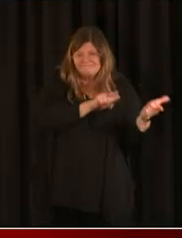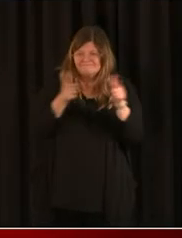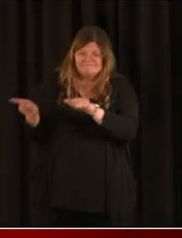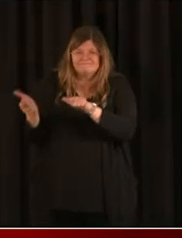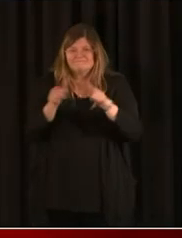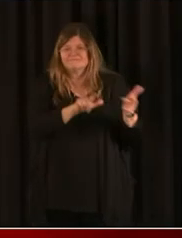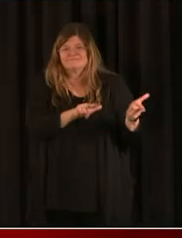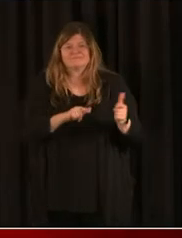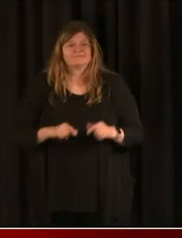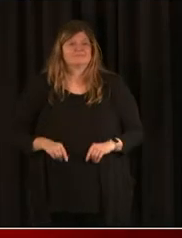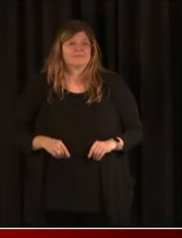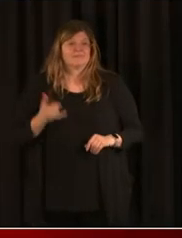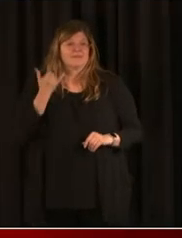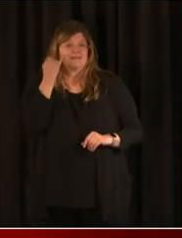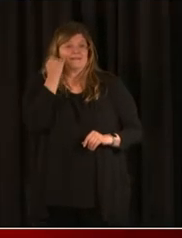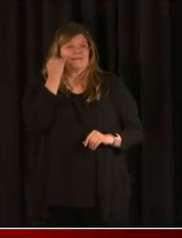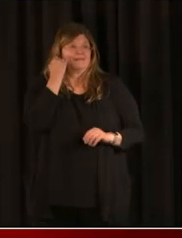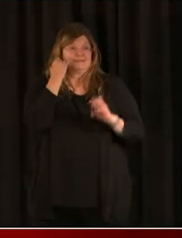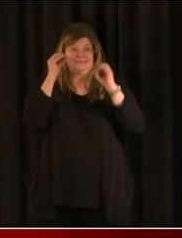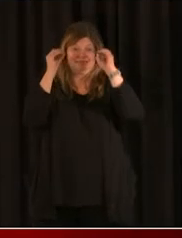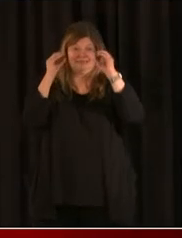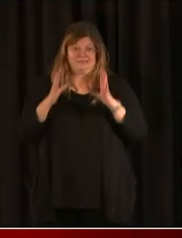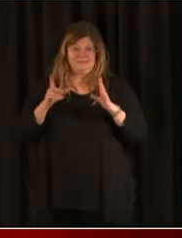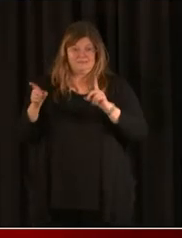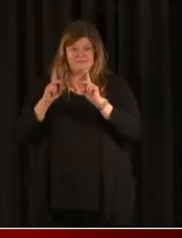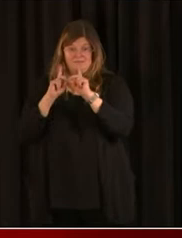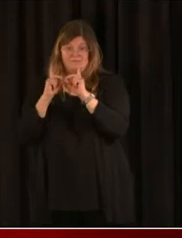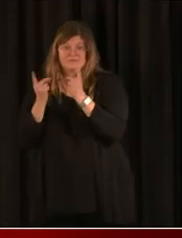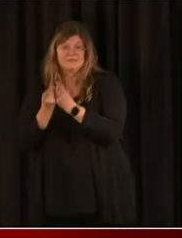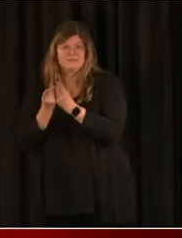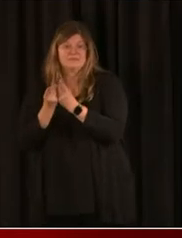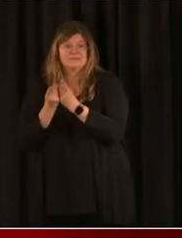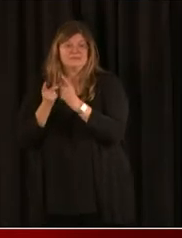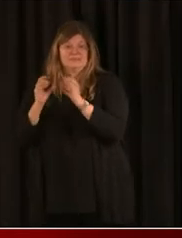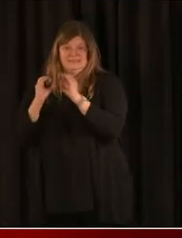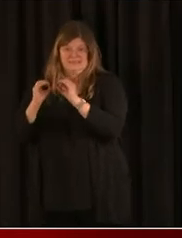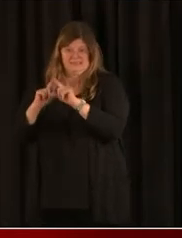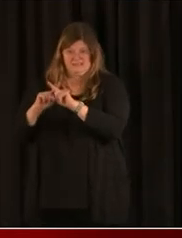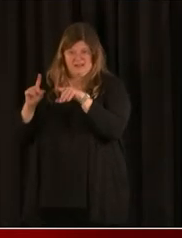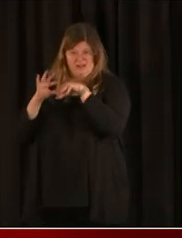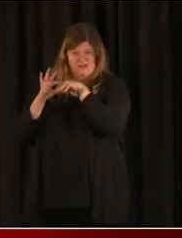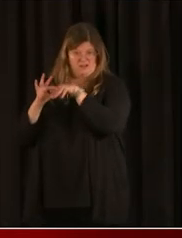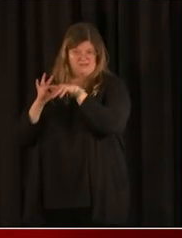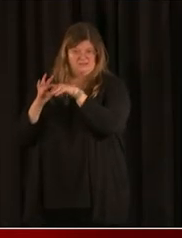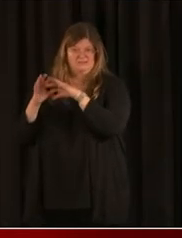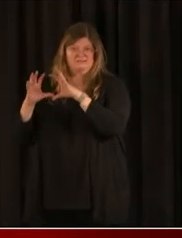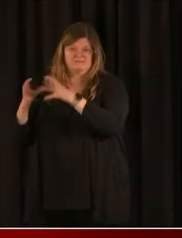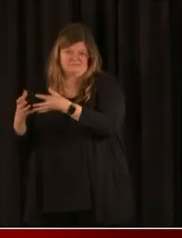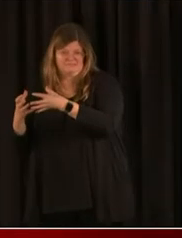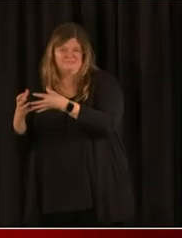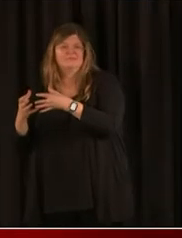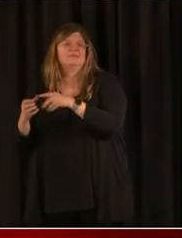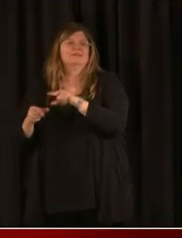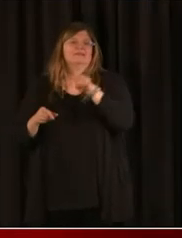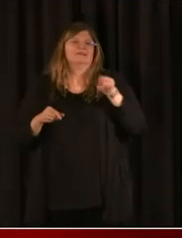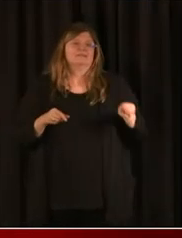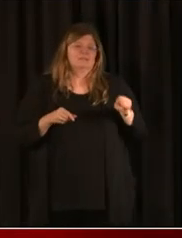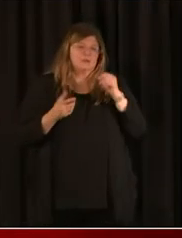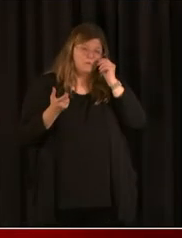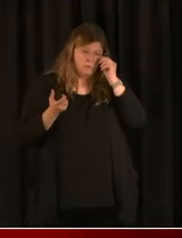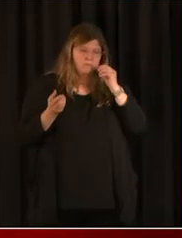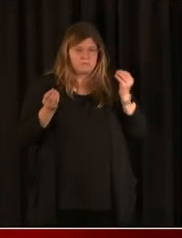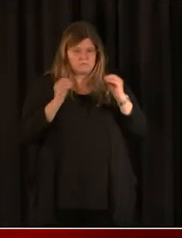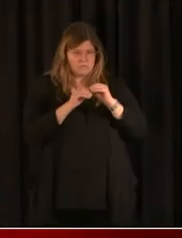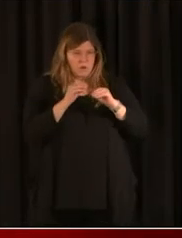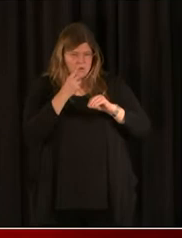is in cases where teachers are departmentalized and teaching different content areas. So you can see a little bit